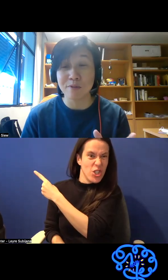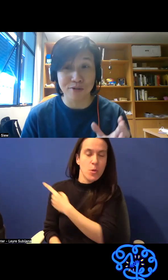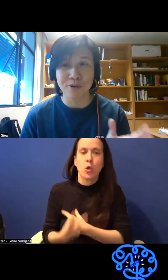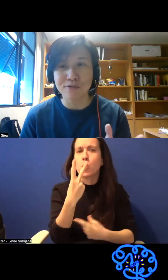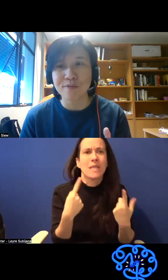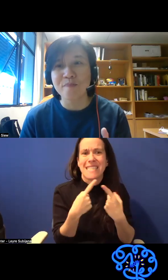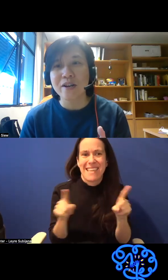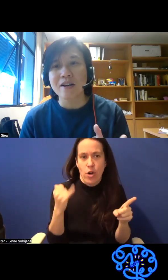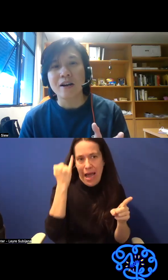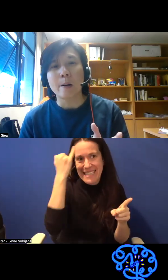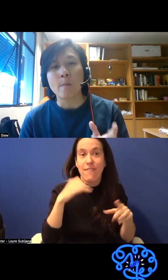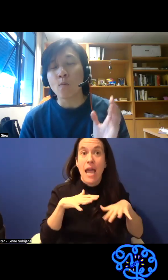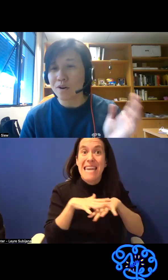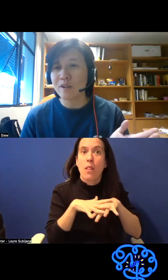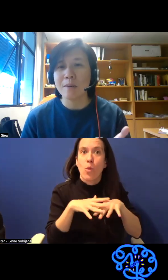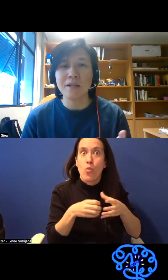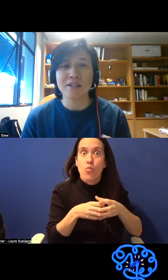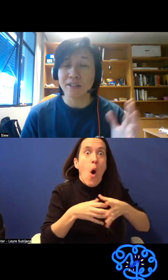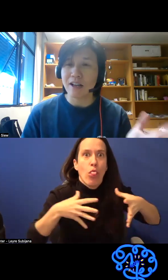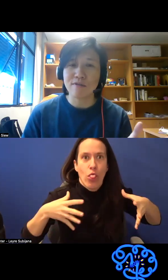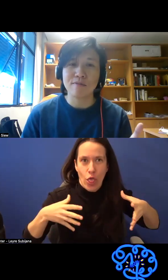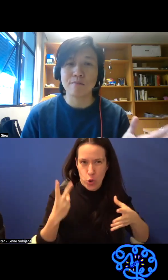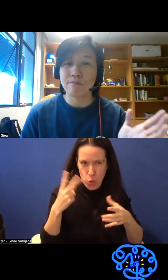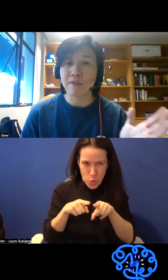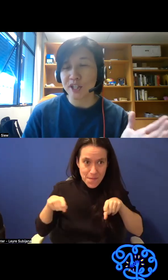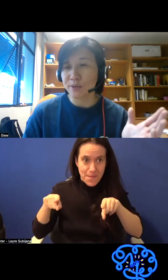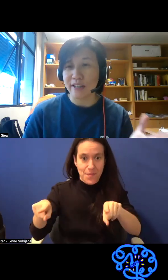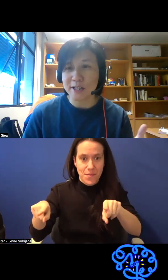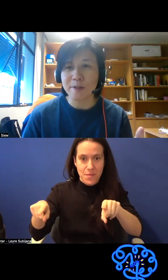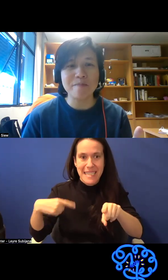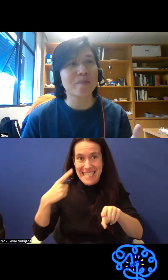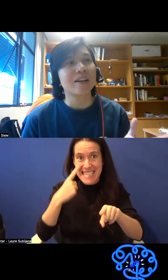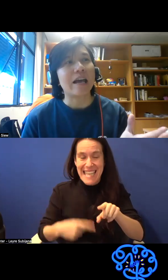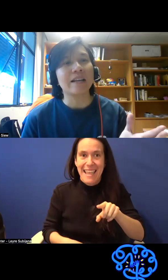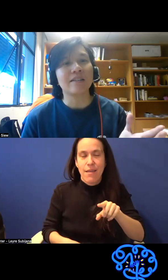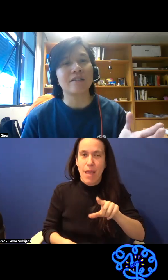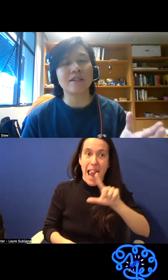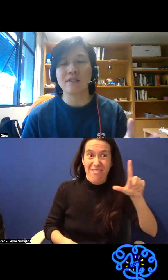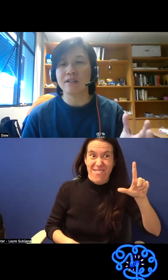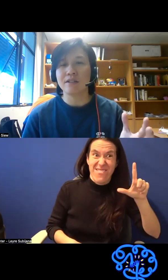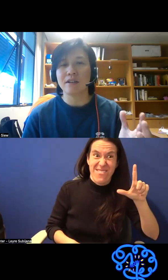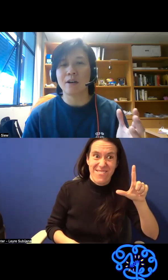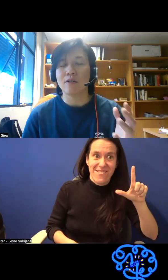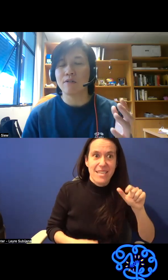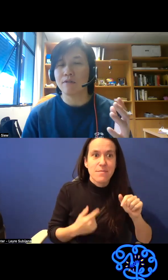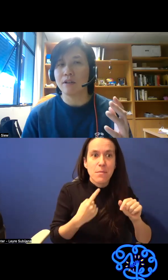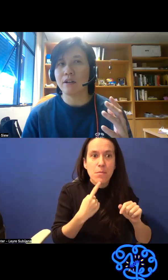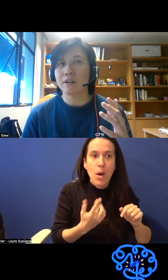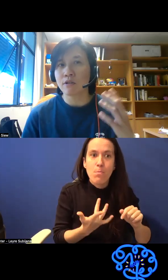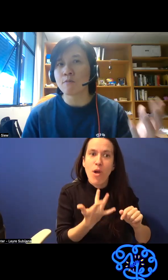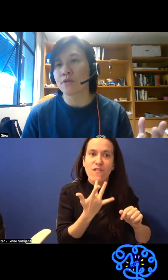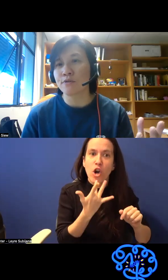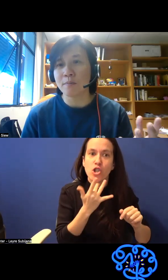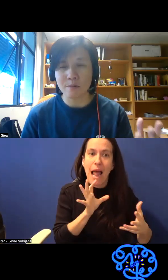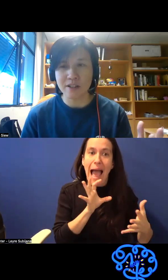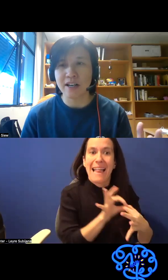about network growth. One of them is on the left, preferential attachment. And this is a